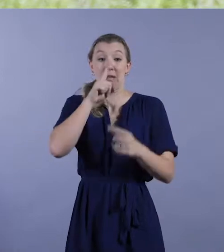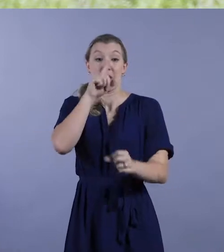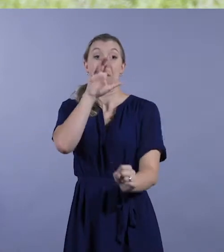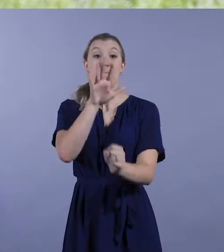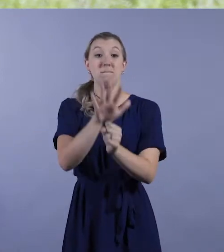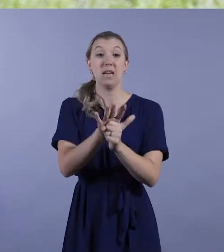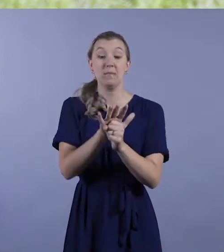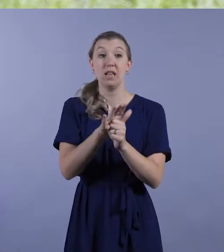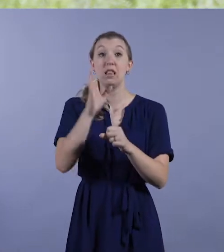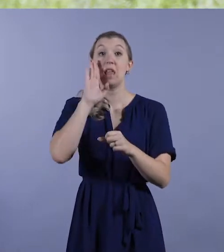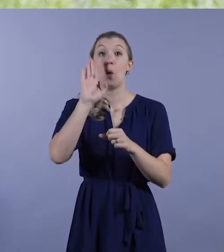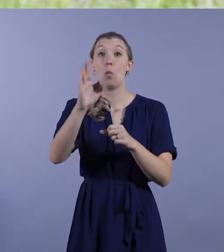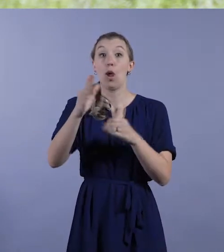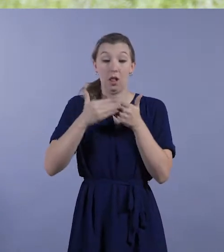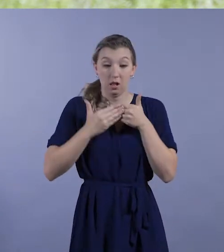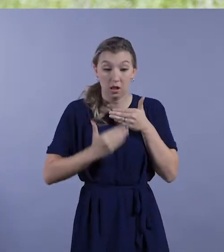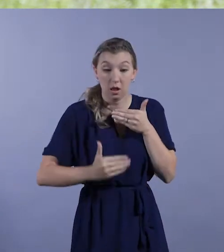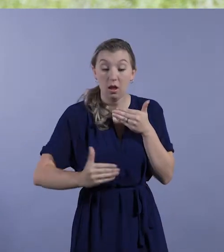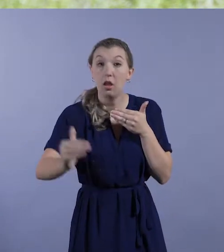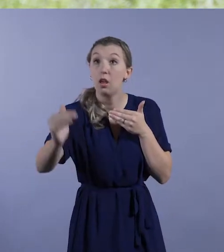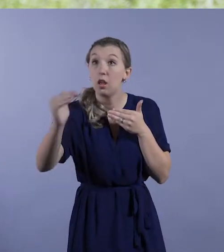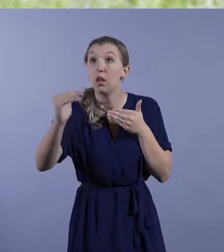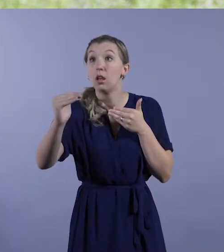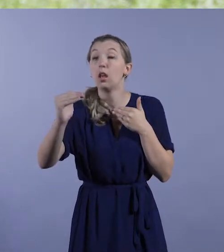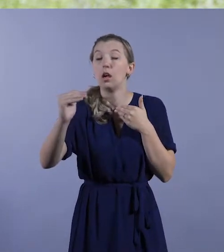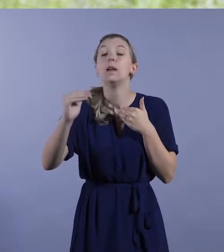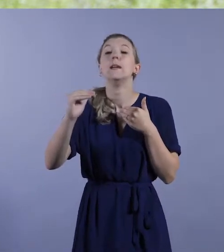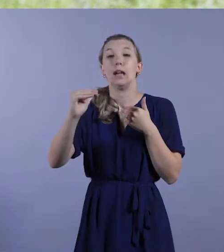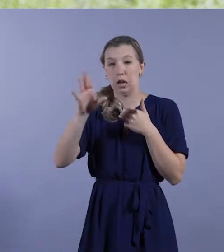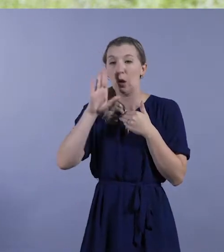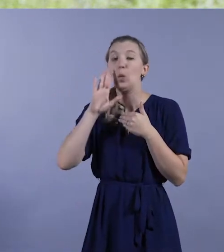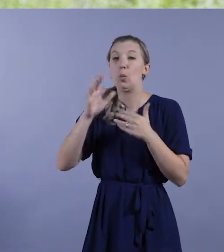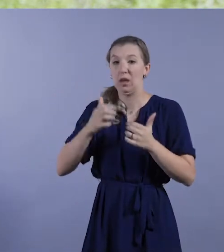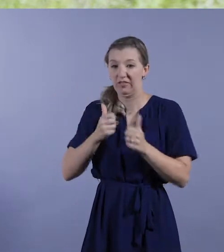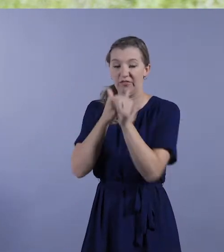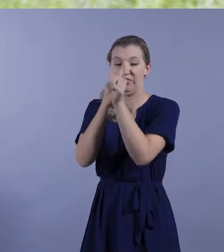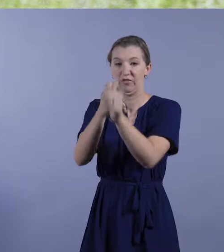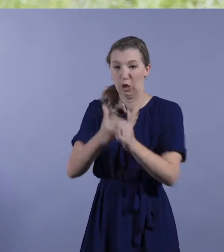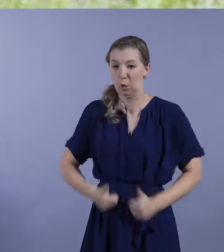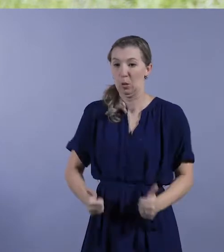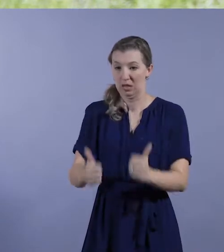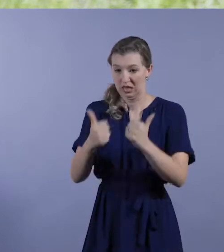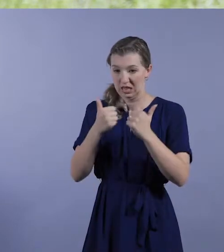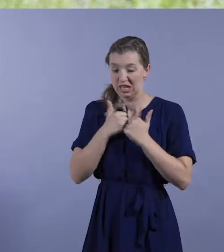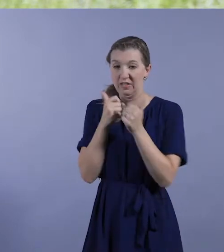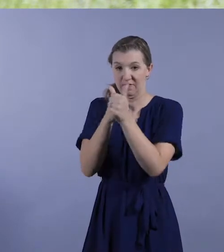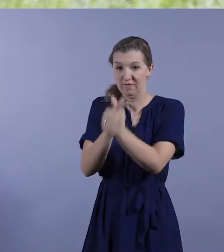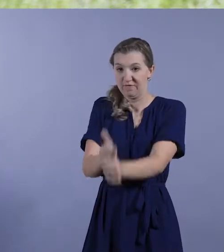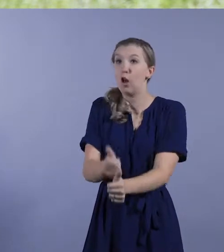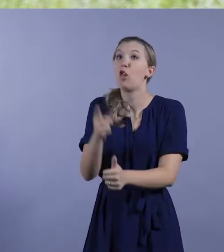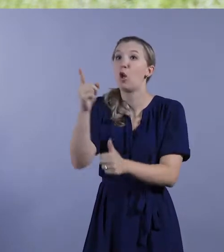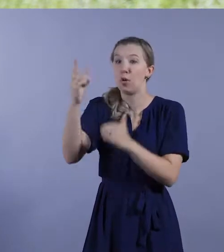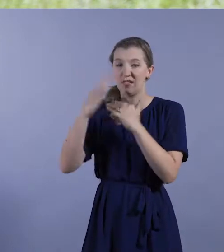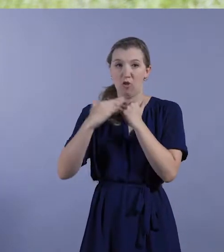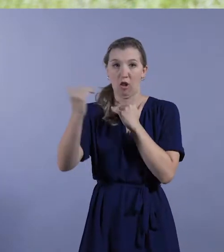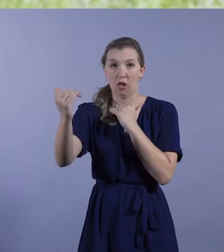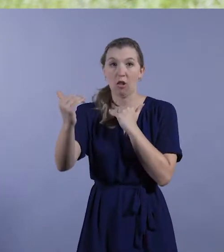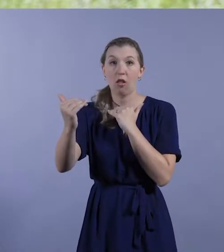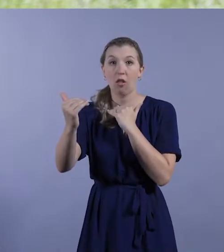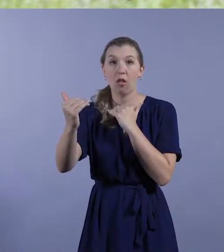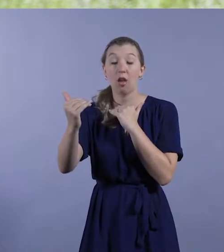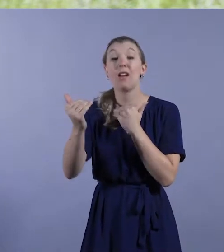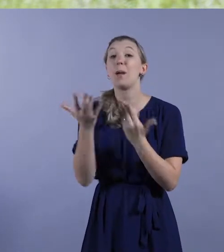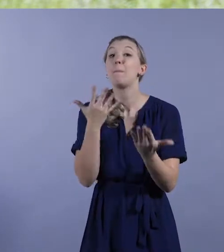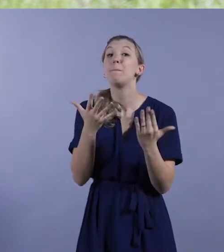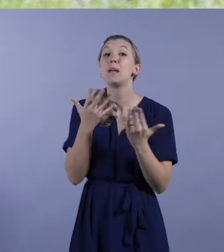that moving forward, I seek to live the life God has called me to live. That will be perhaps something